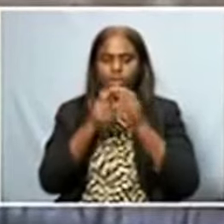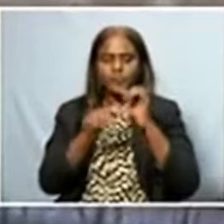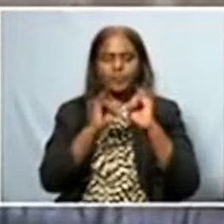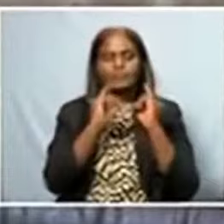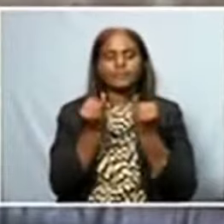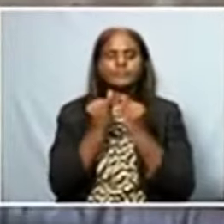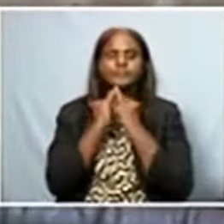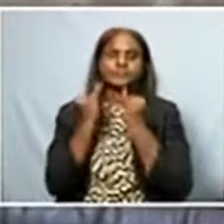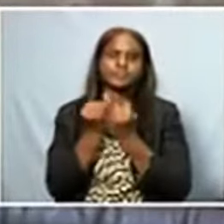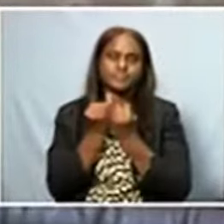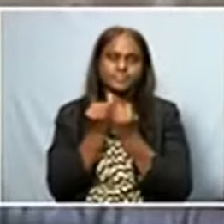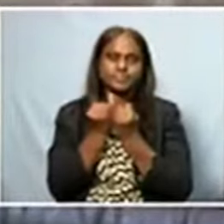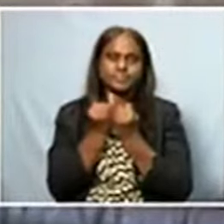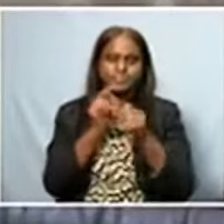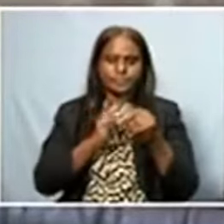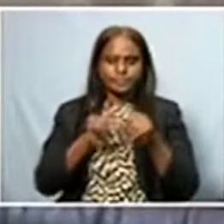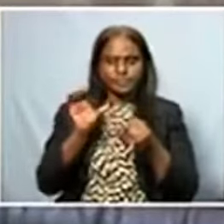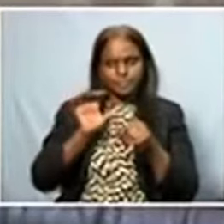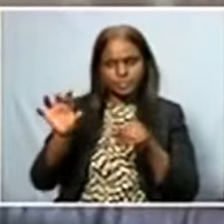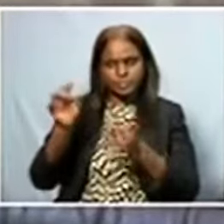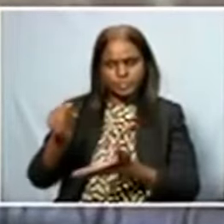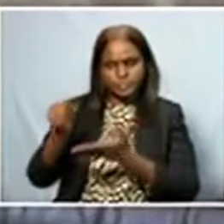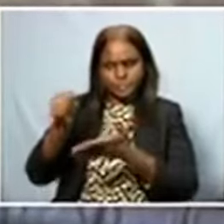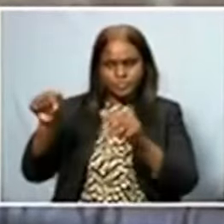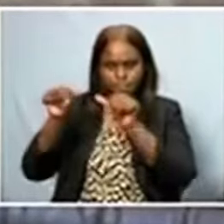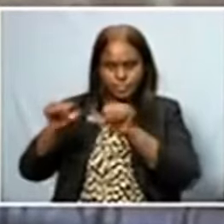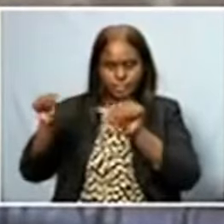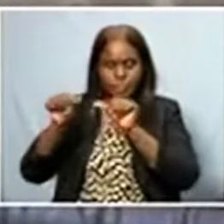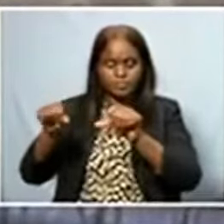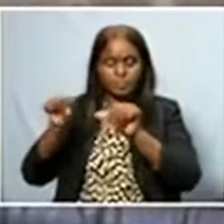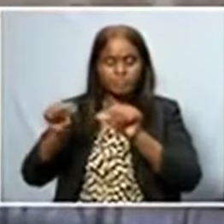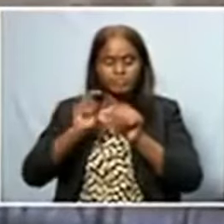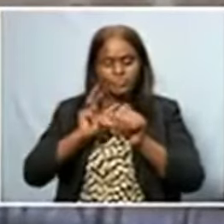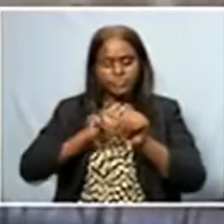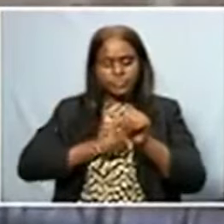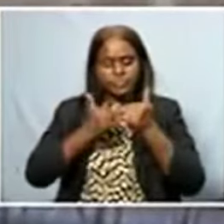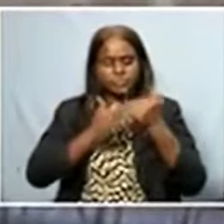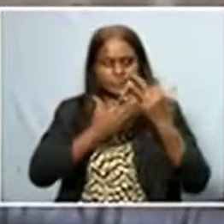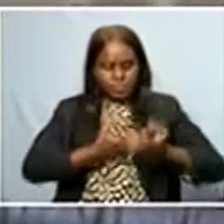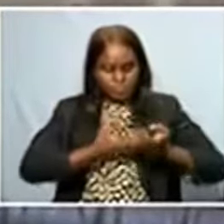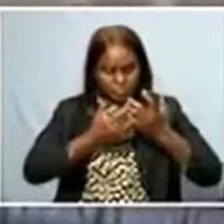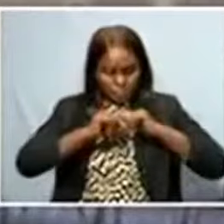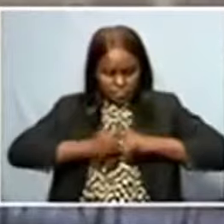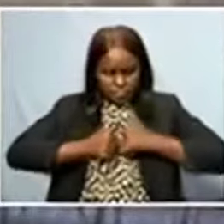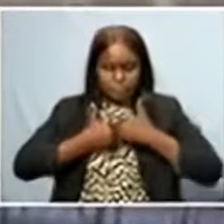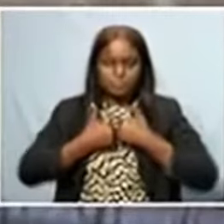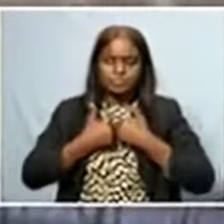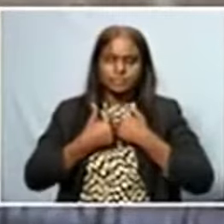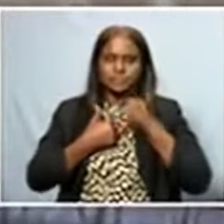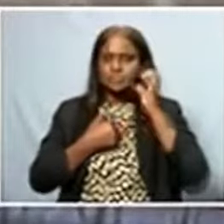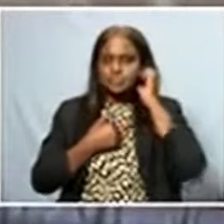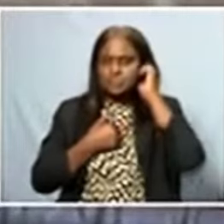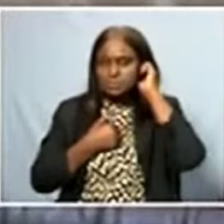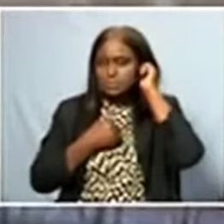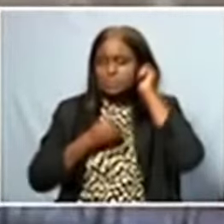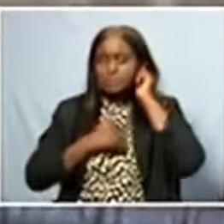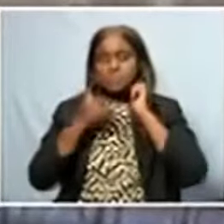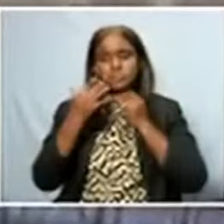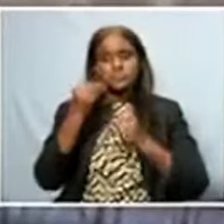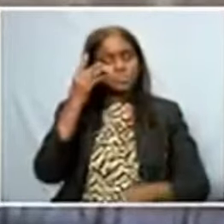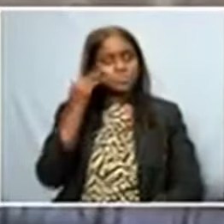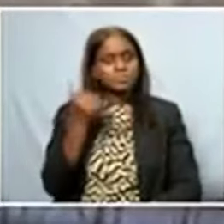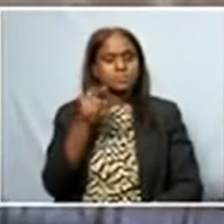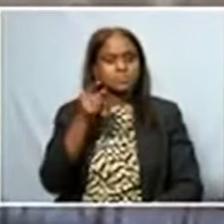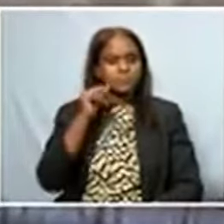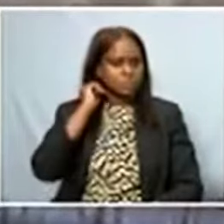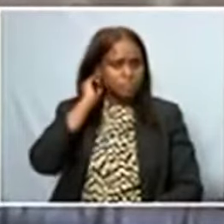institution during the sector budget analysis, we expressed ourselves that we hoped by now,